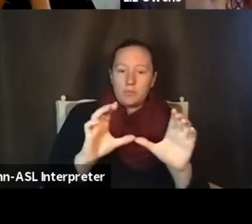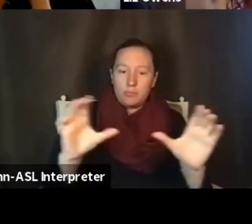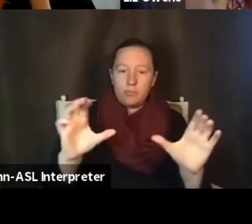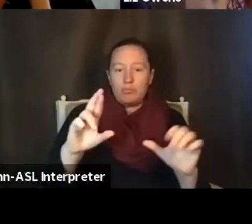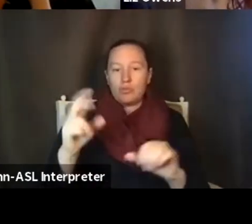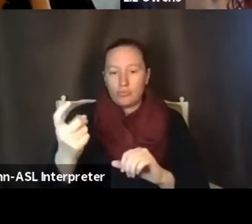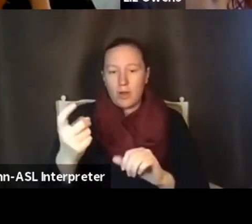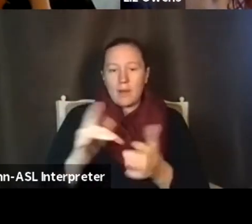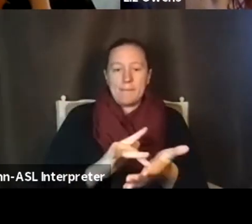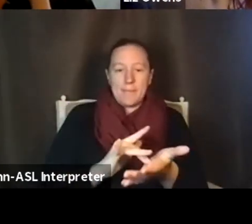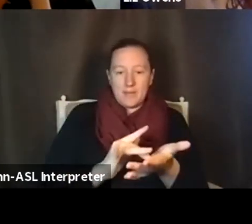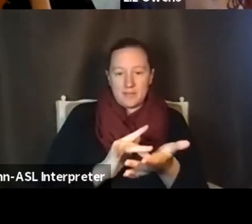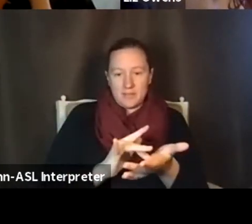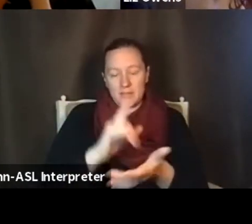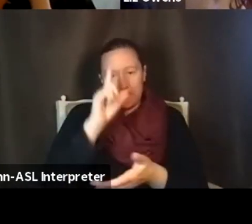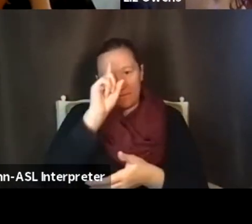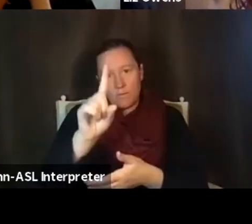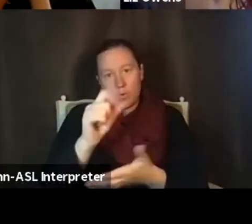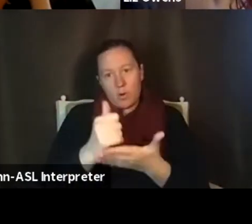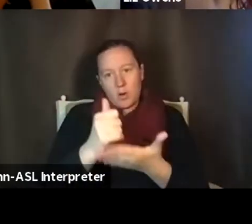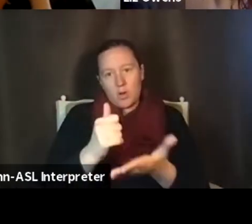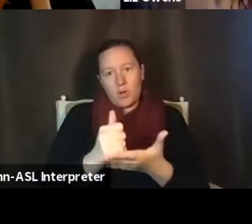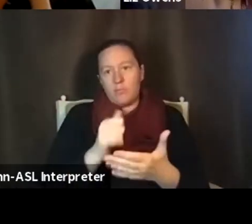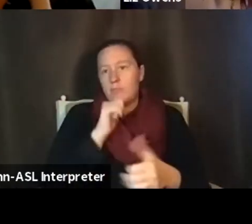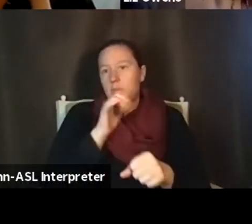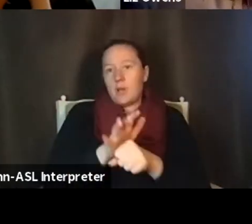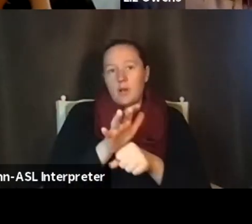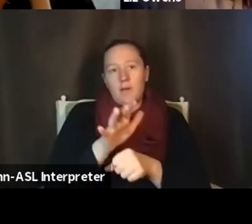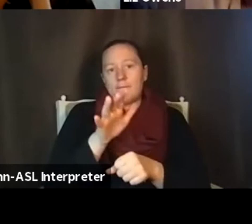to prescribe medications to help address the shortage?